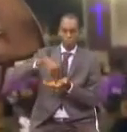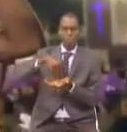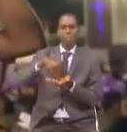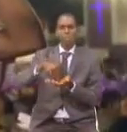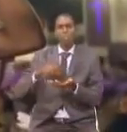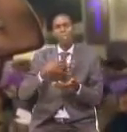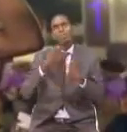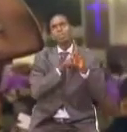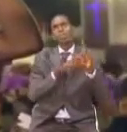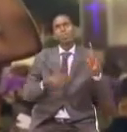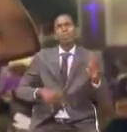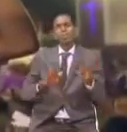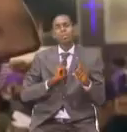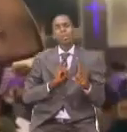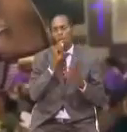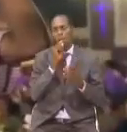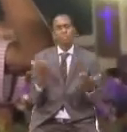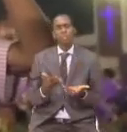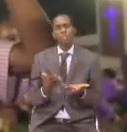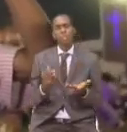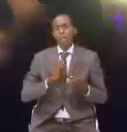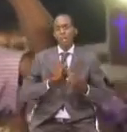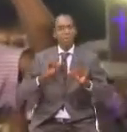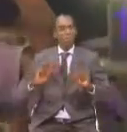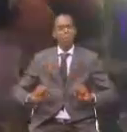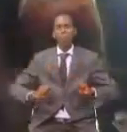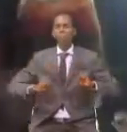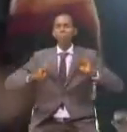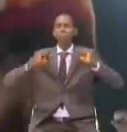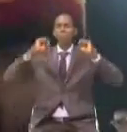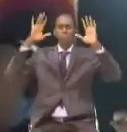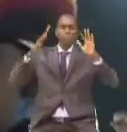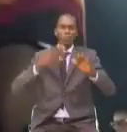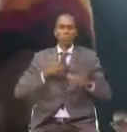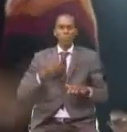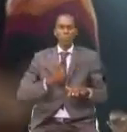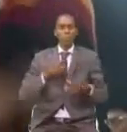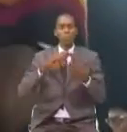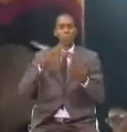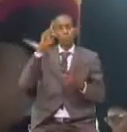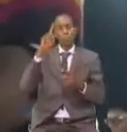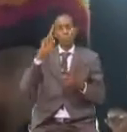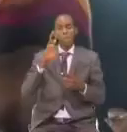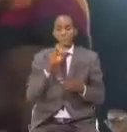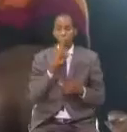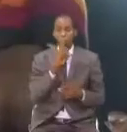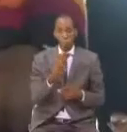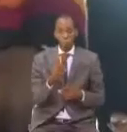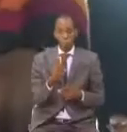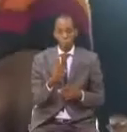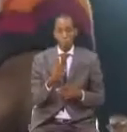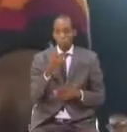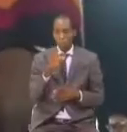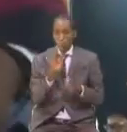Lord. I give myself to you. Where are you? Where are you? Before we close, we're still waiting for